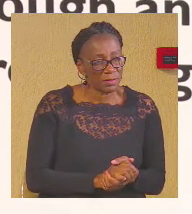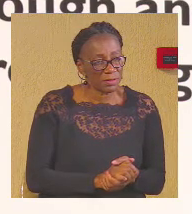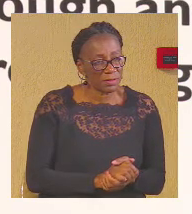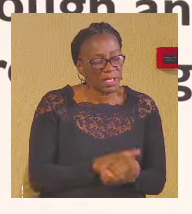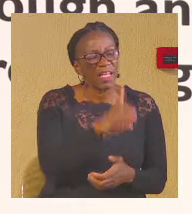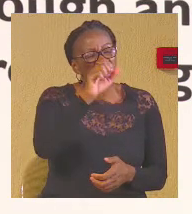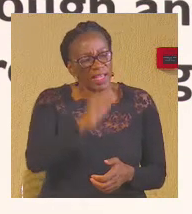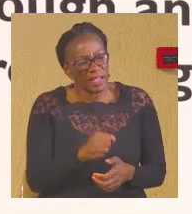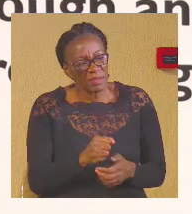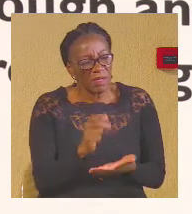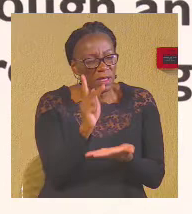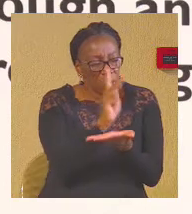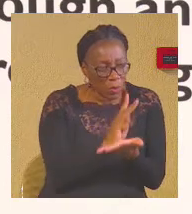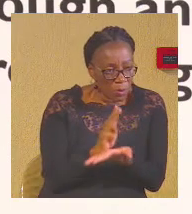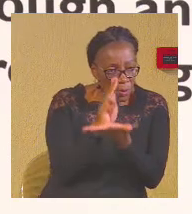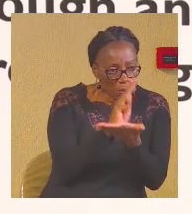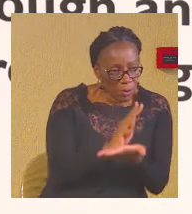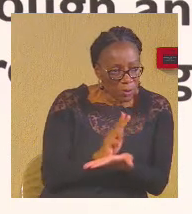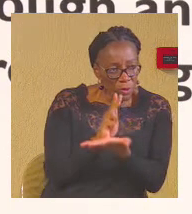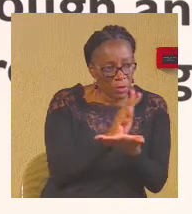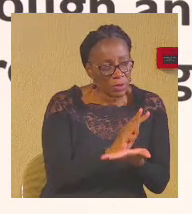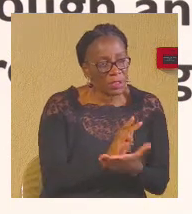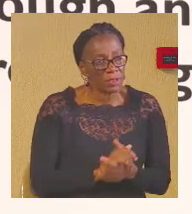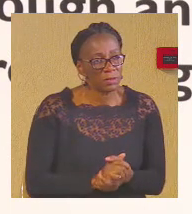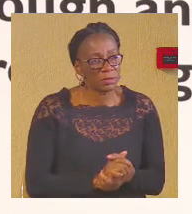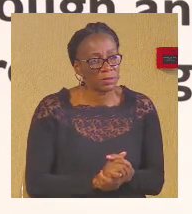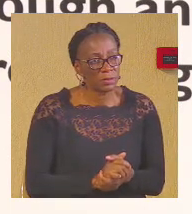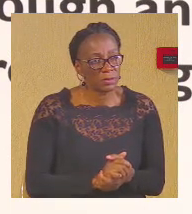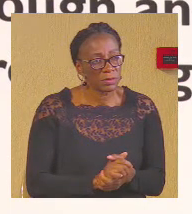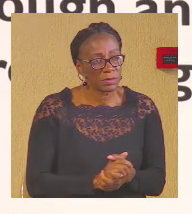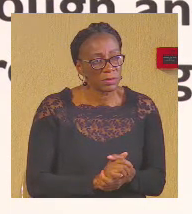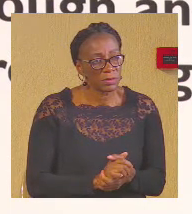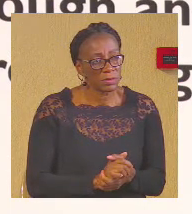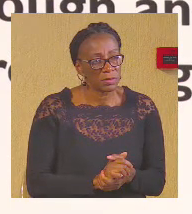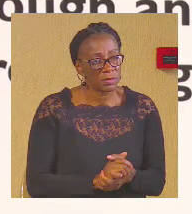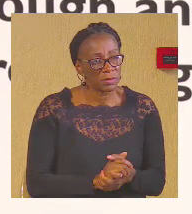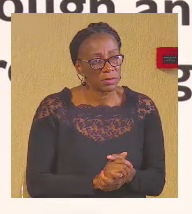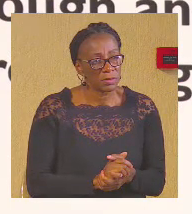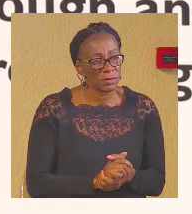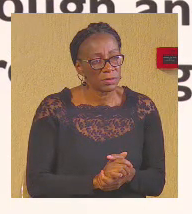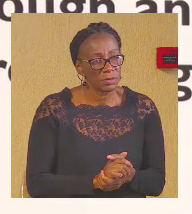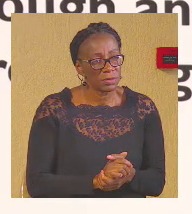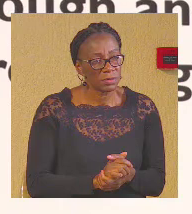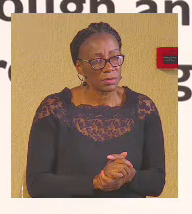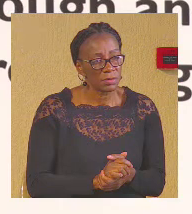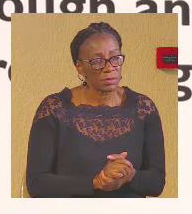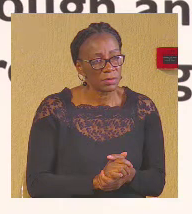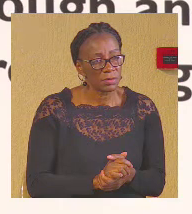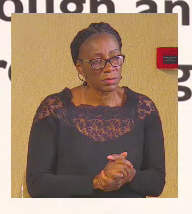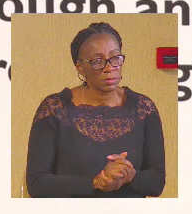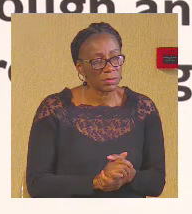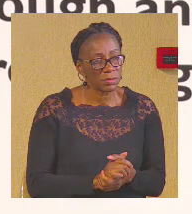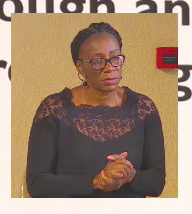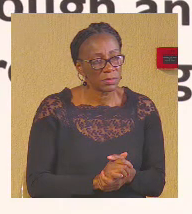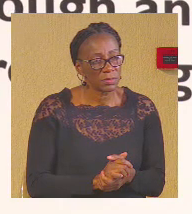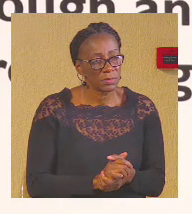hotels, dormitories, facilities with catering areas. And